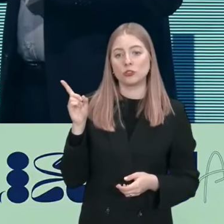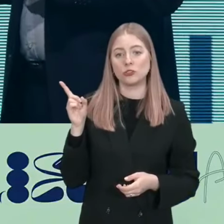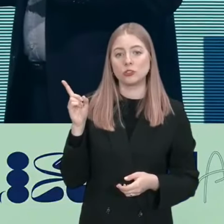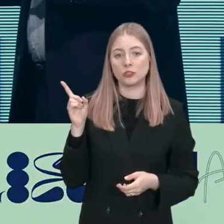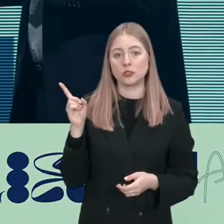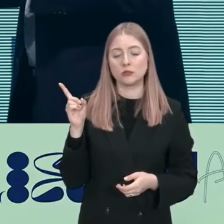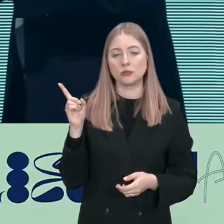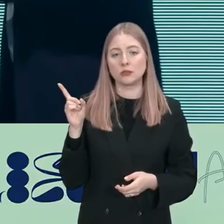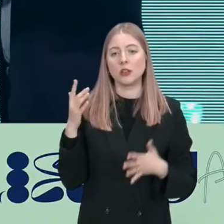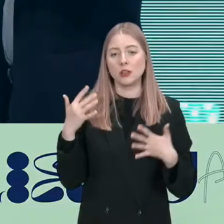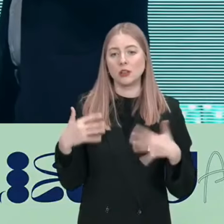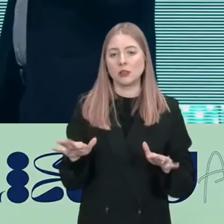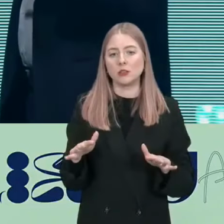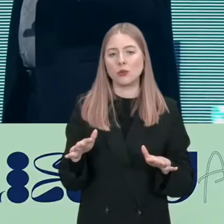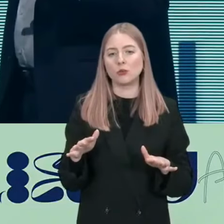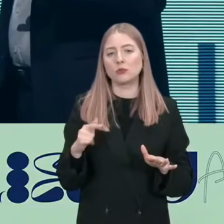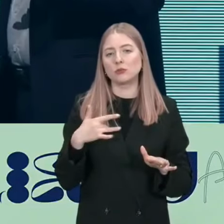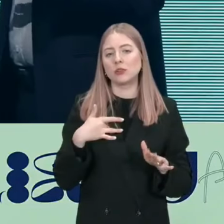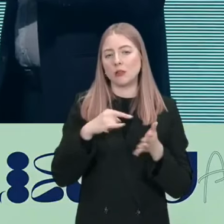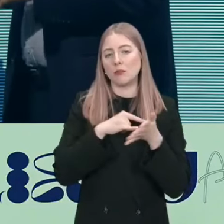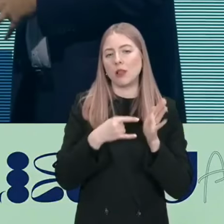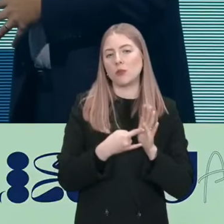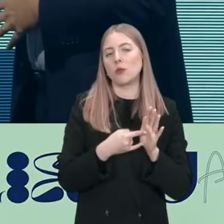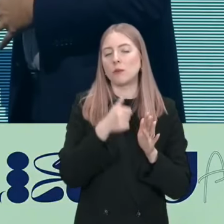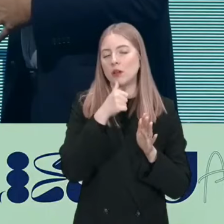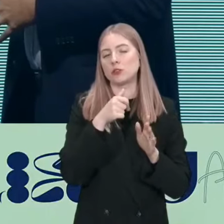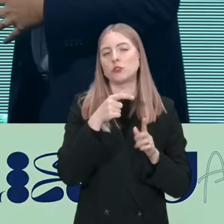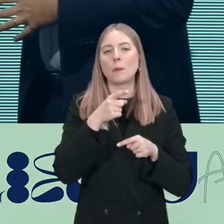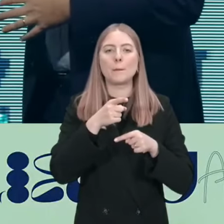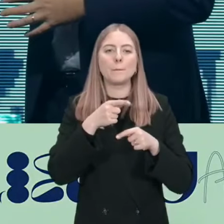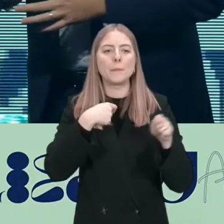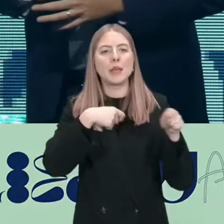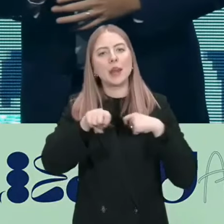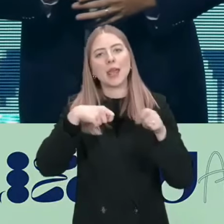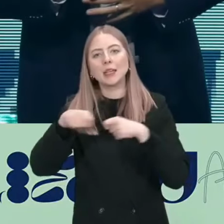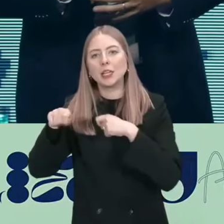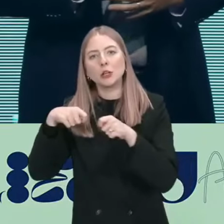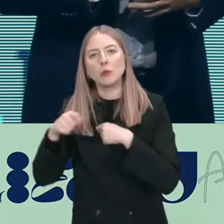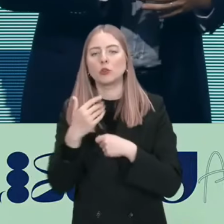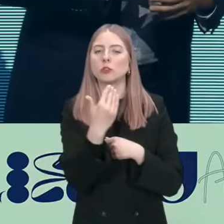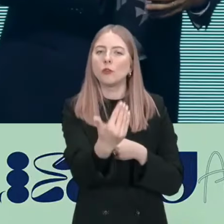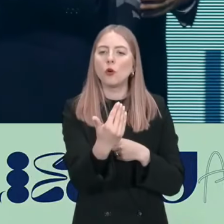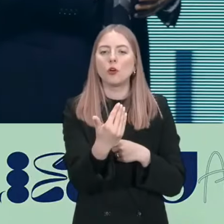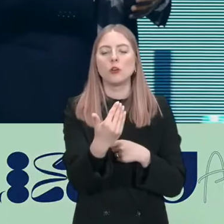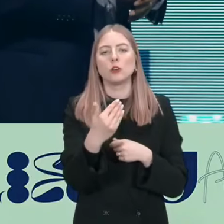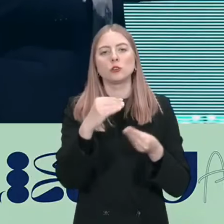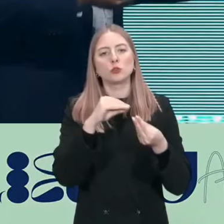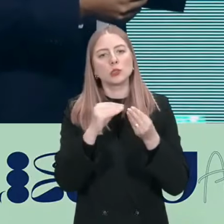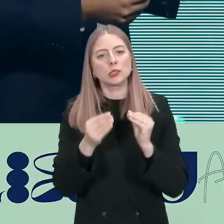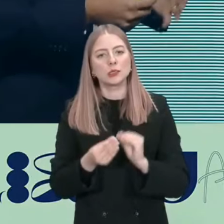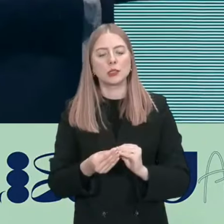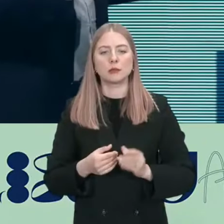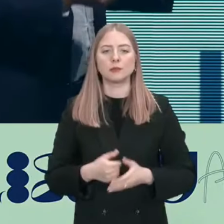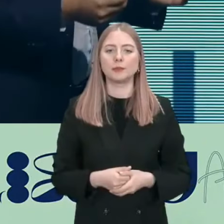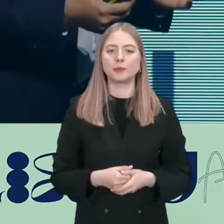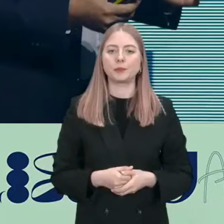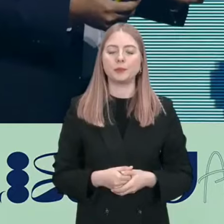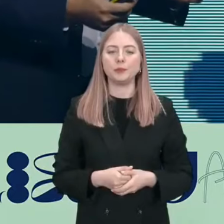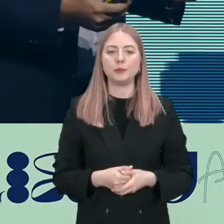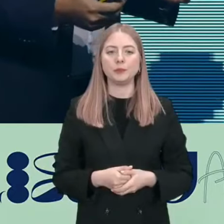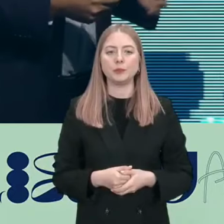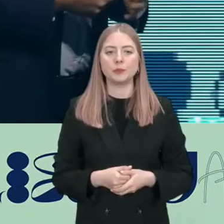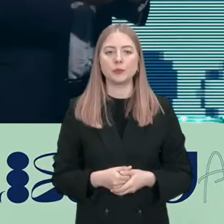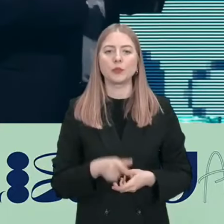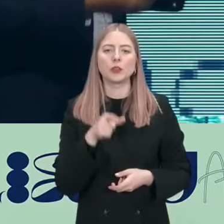deals. Trade deals are much, much larger, much more complex, which take between weeks to years to